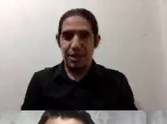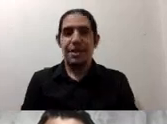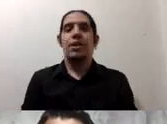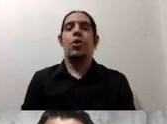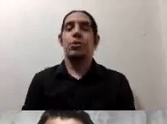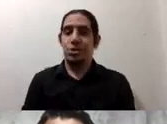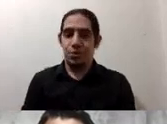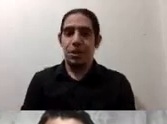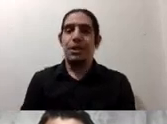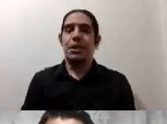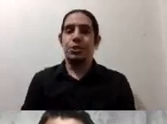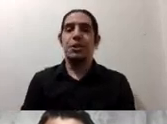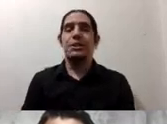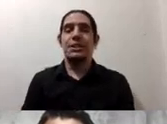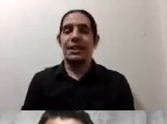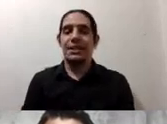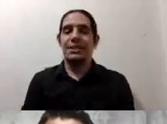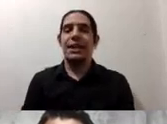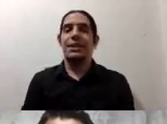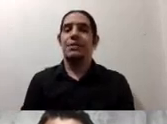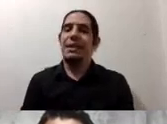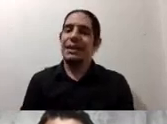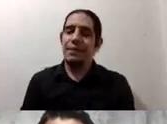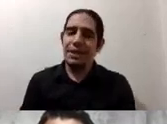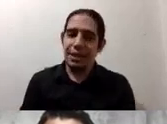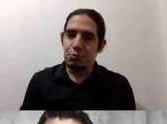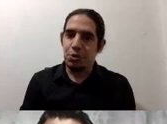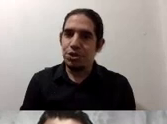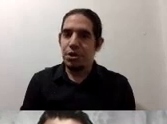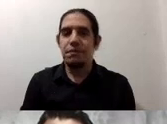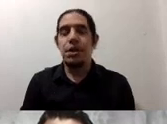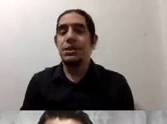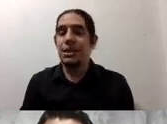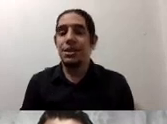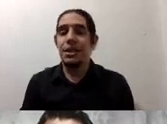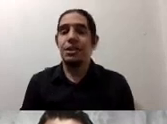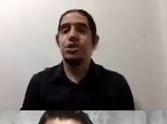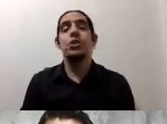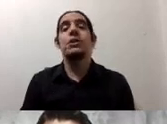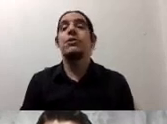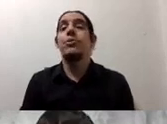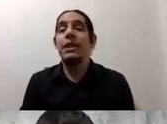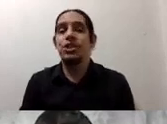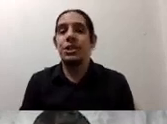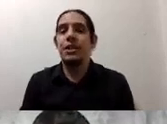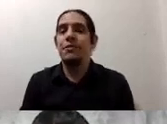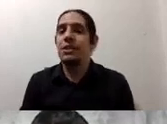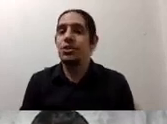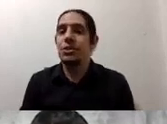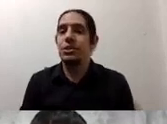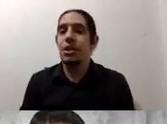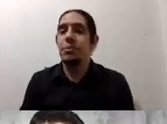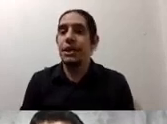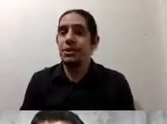speaker. Also, Kurzweil states that the exposure of non-standard English could enrich